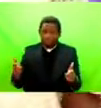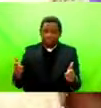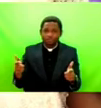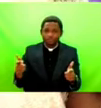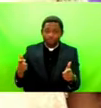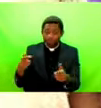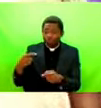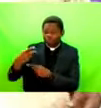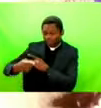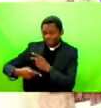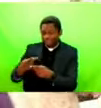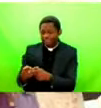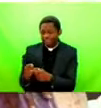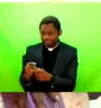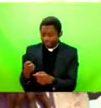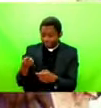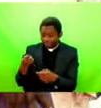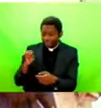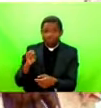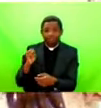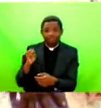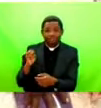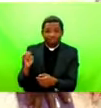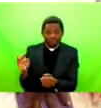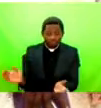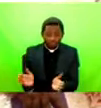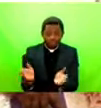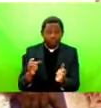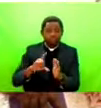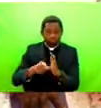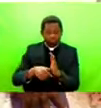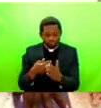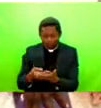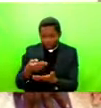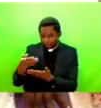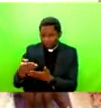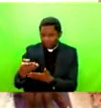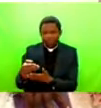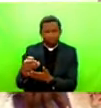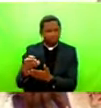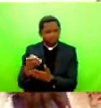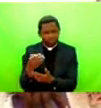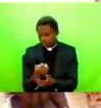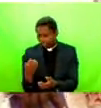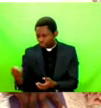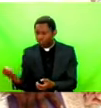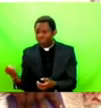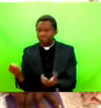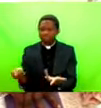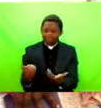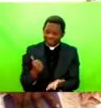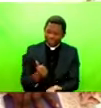kind effort to have this proclamation outreach stage equipment, which has aided the preaching of the